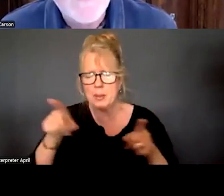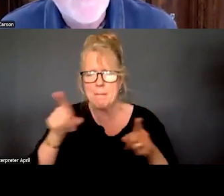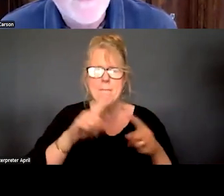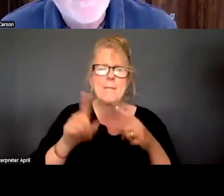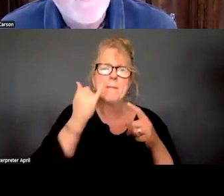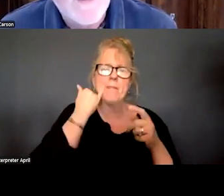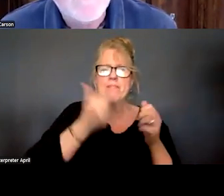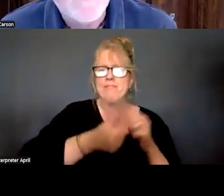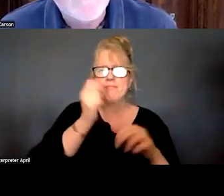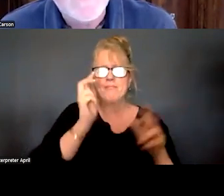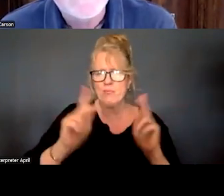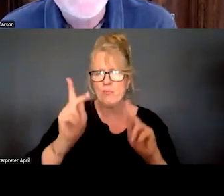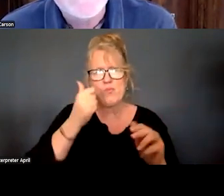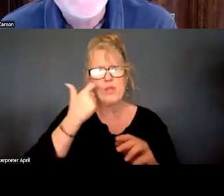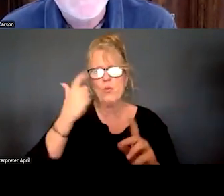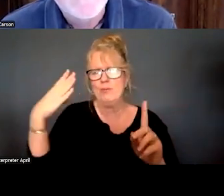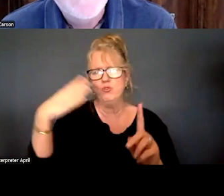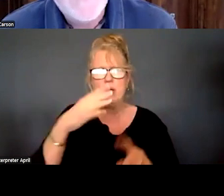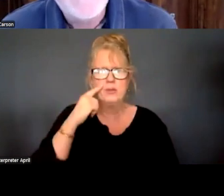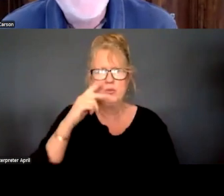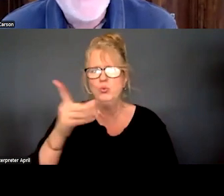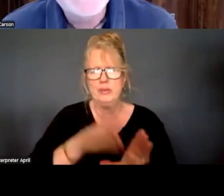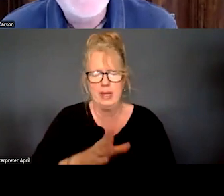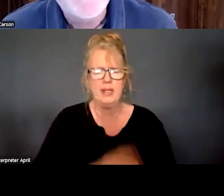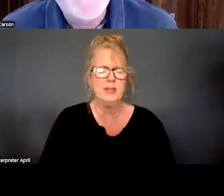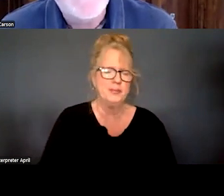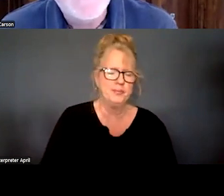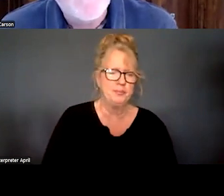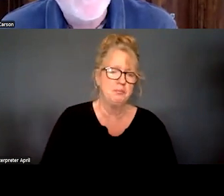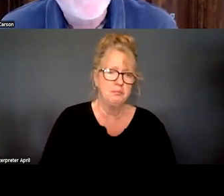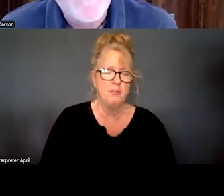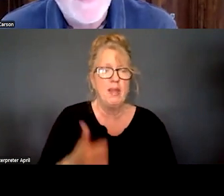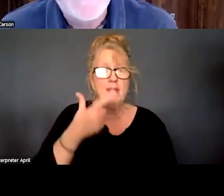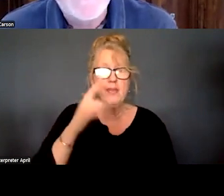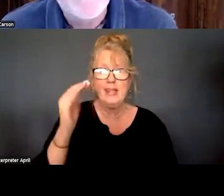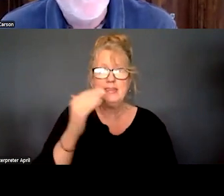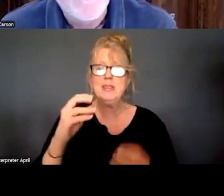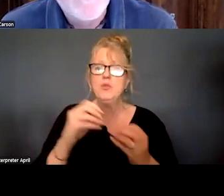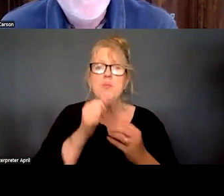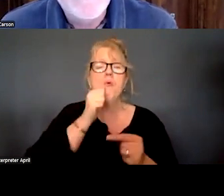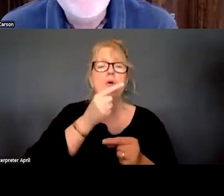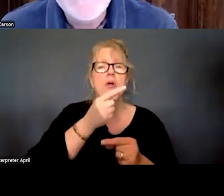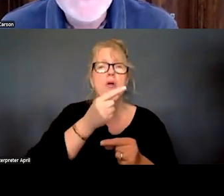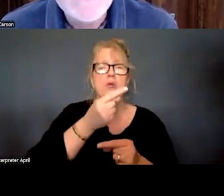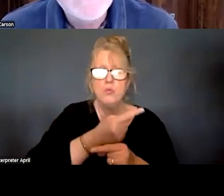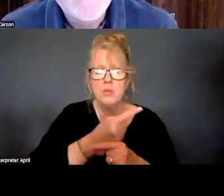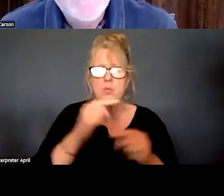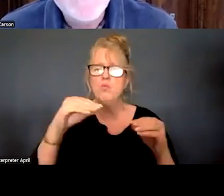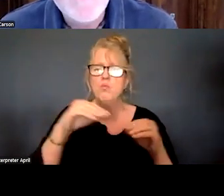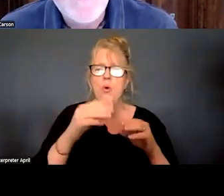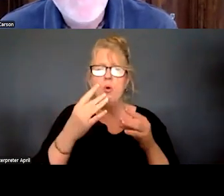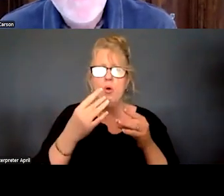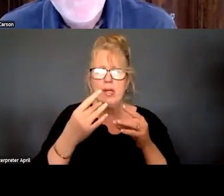of people, we had them come directly to psych. And that seemed to me the more humane and the more efficient,